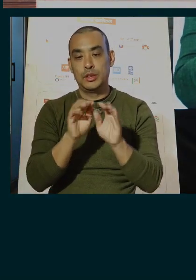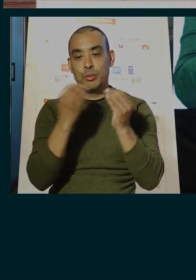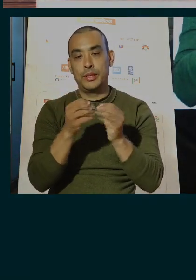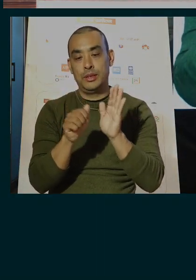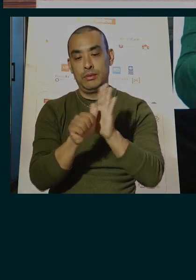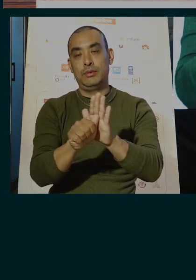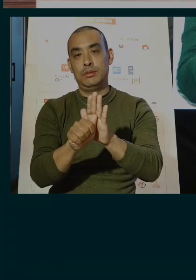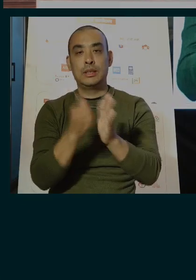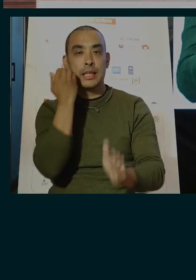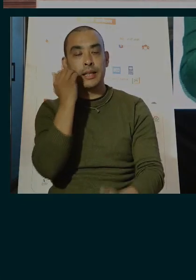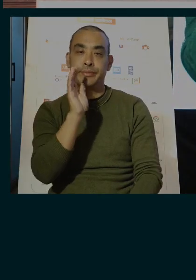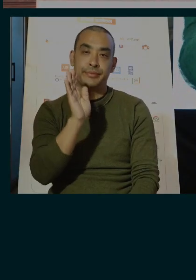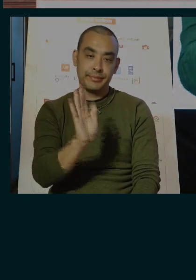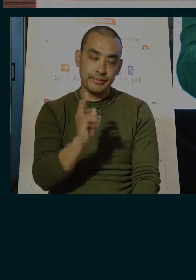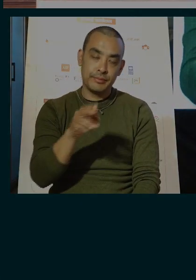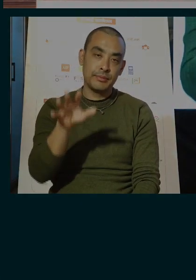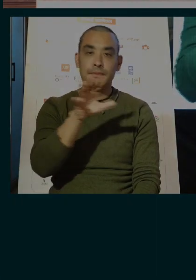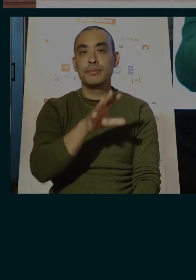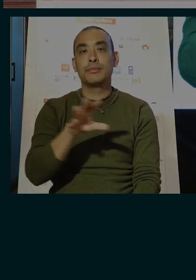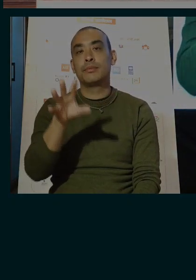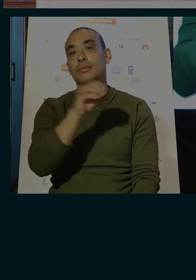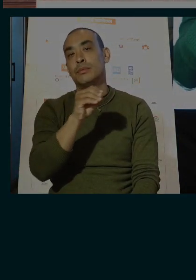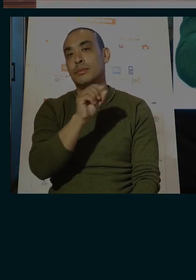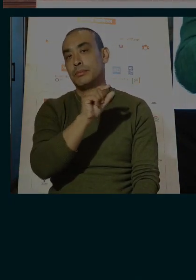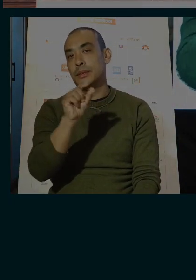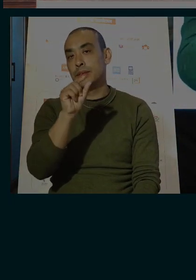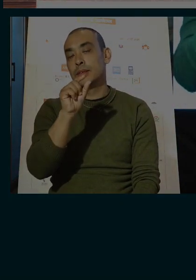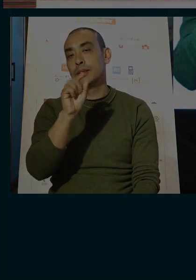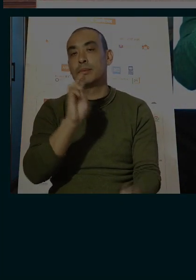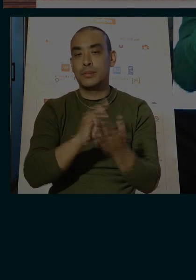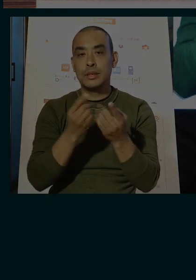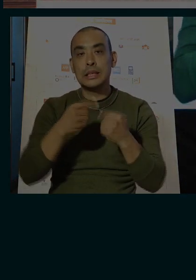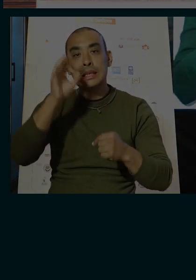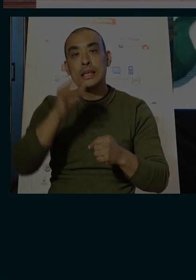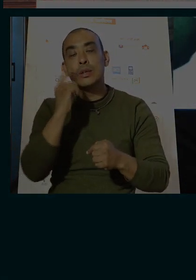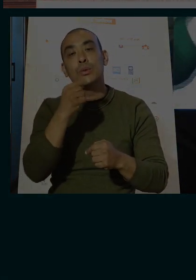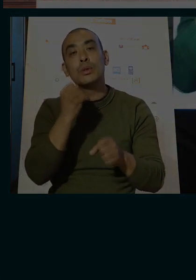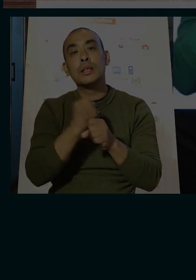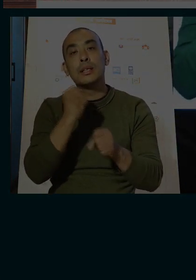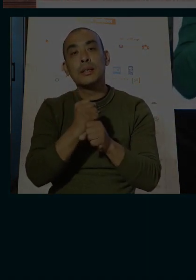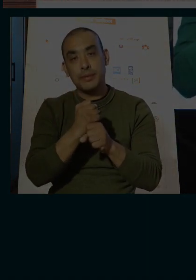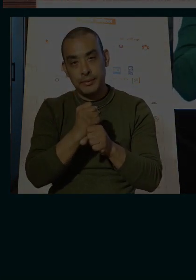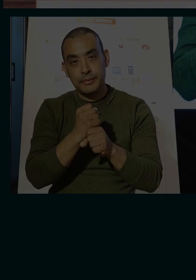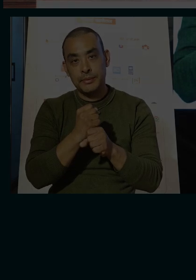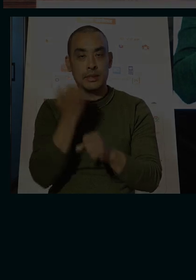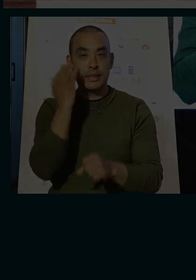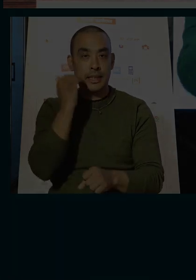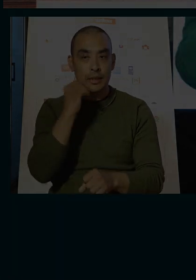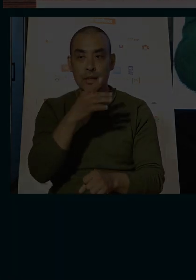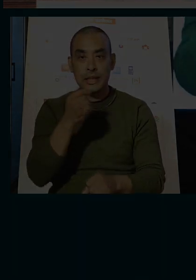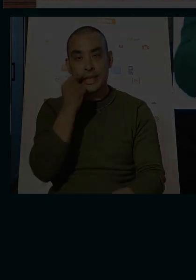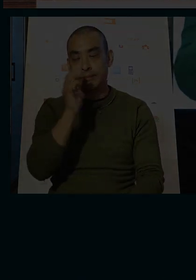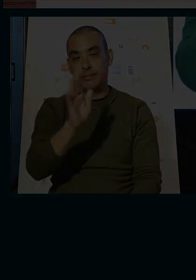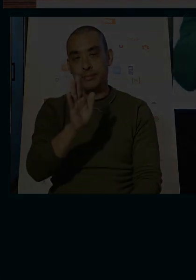community level. So this is all, and of course, the decision which we consider as the girls matter is